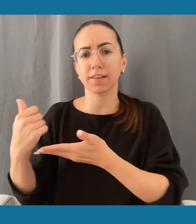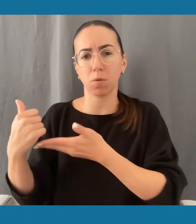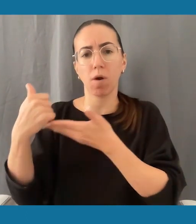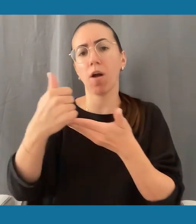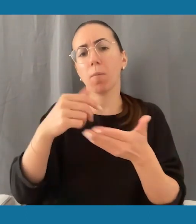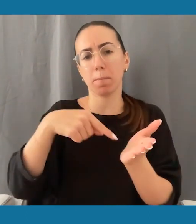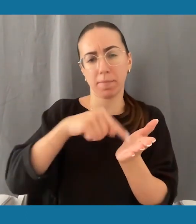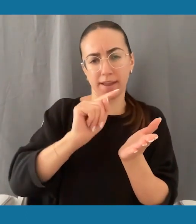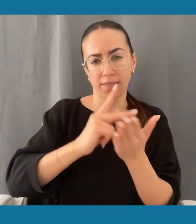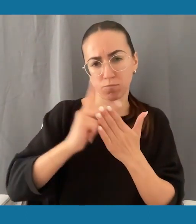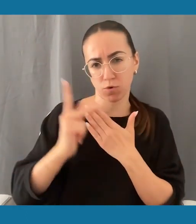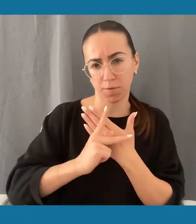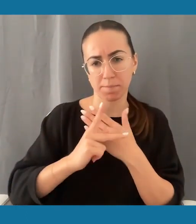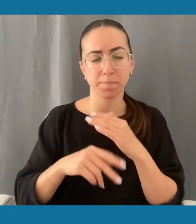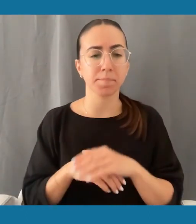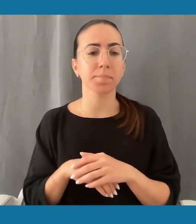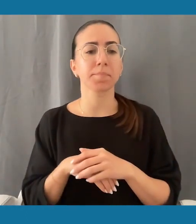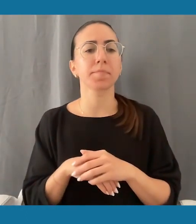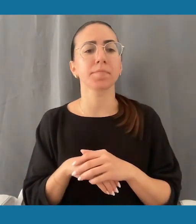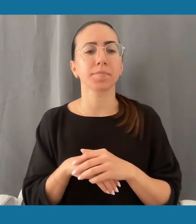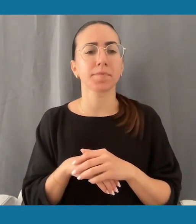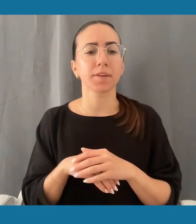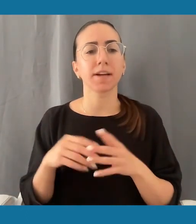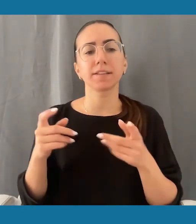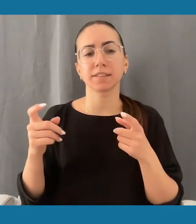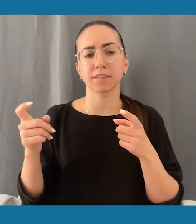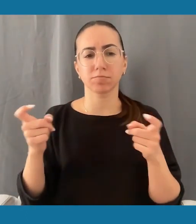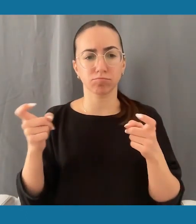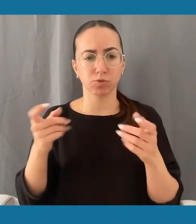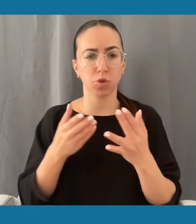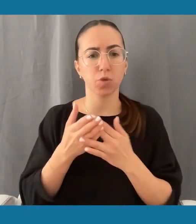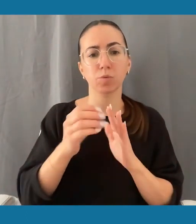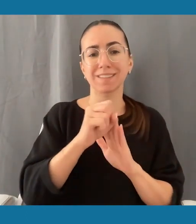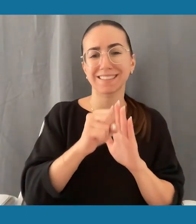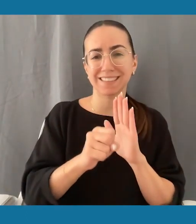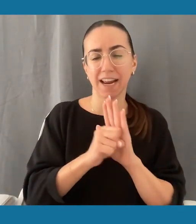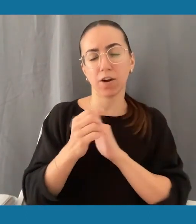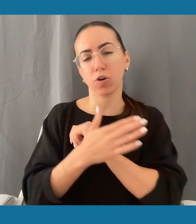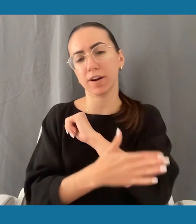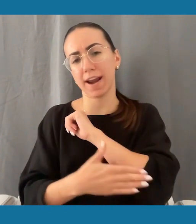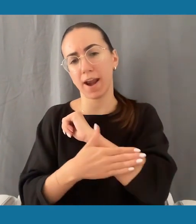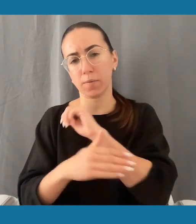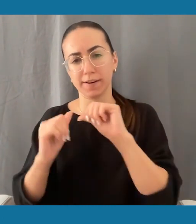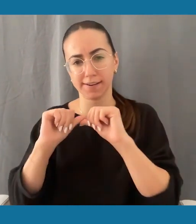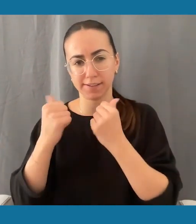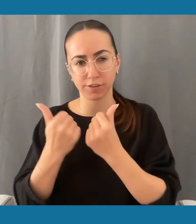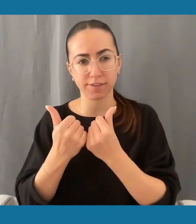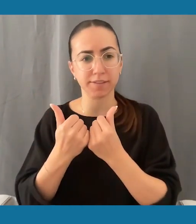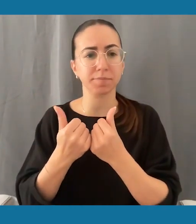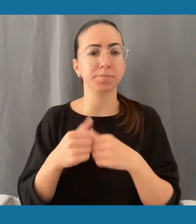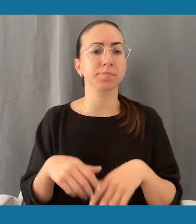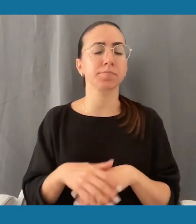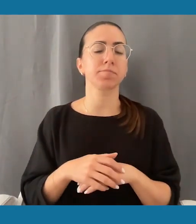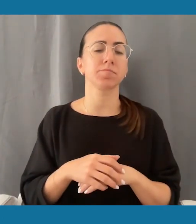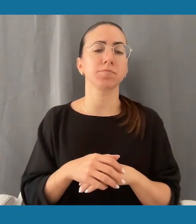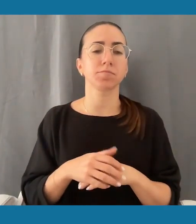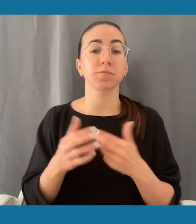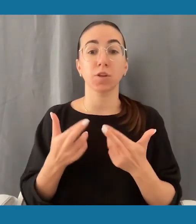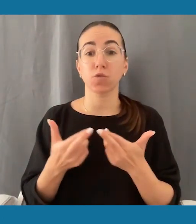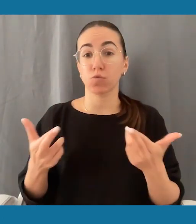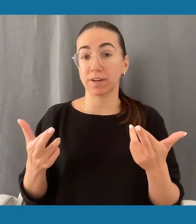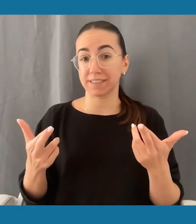program. As I said, it's administered through a state or a county agency, and the